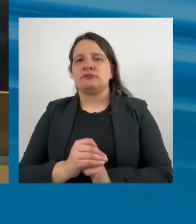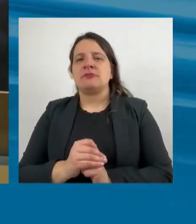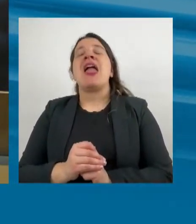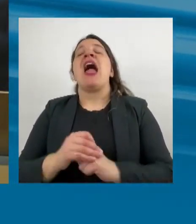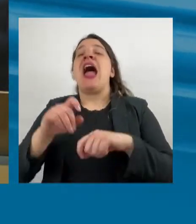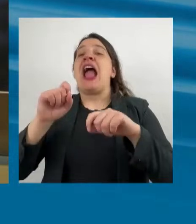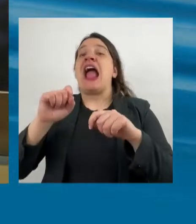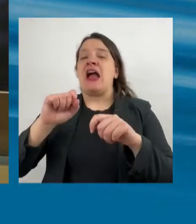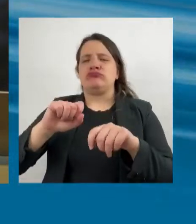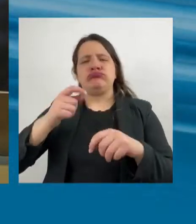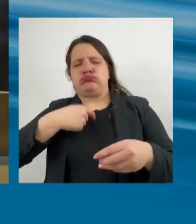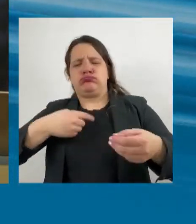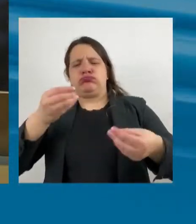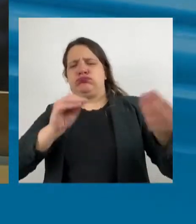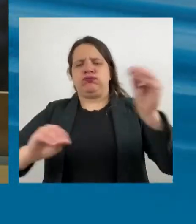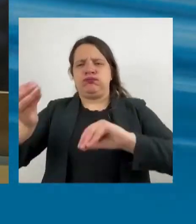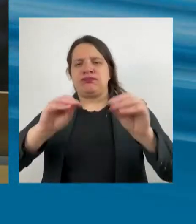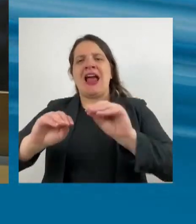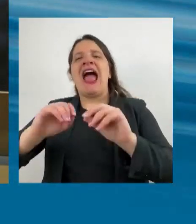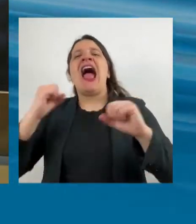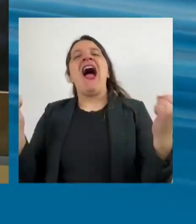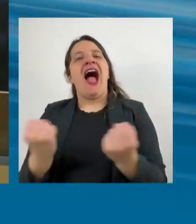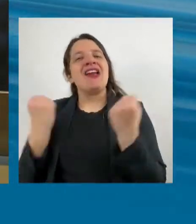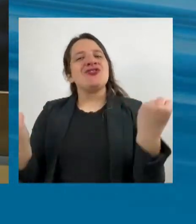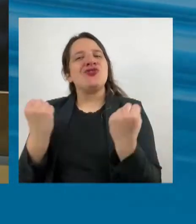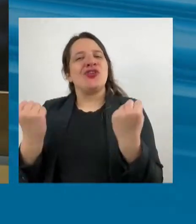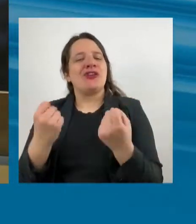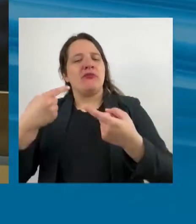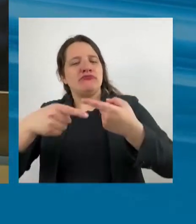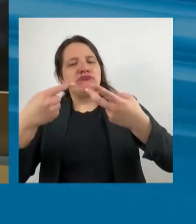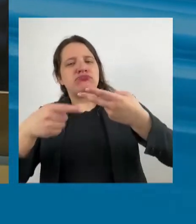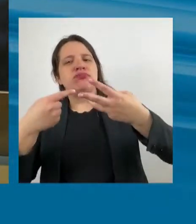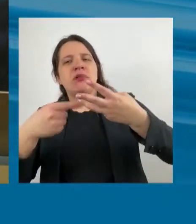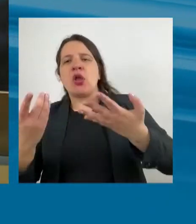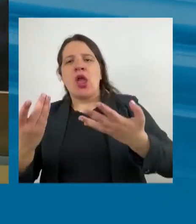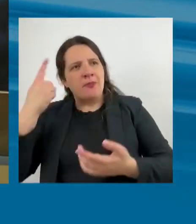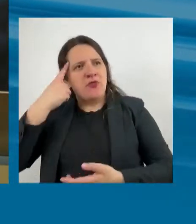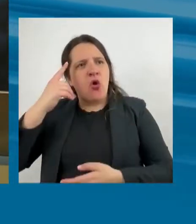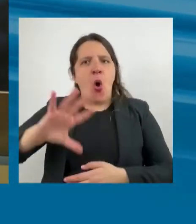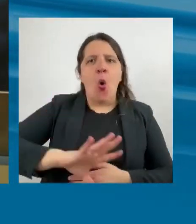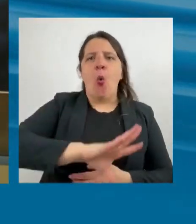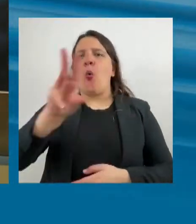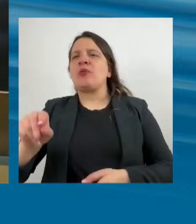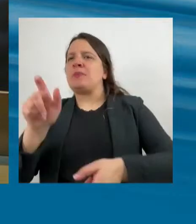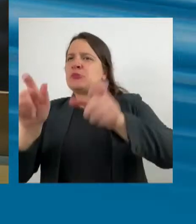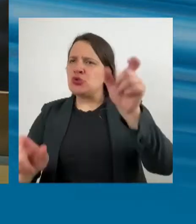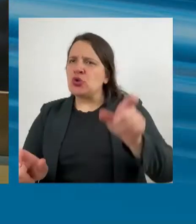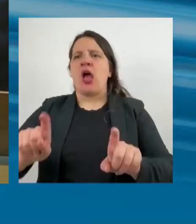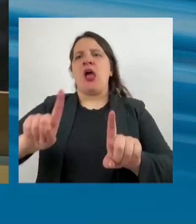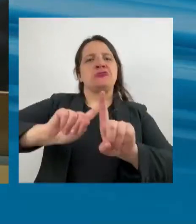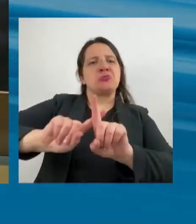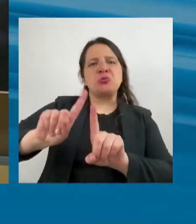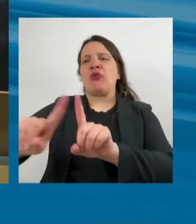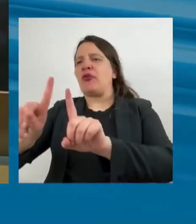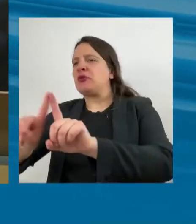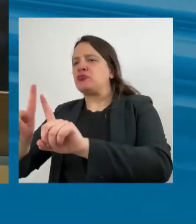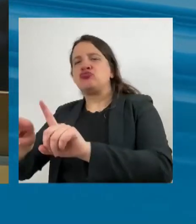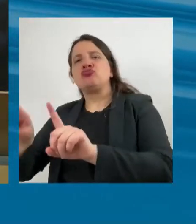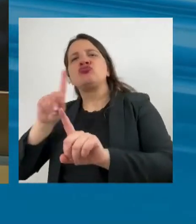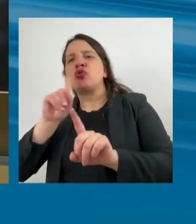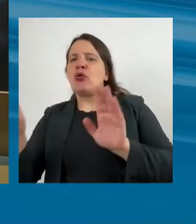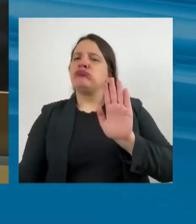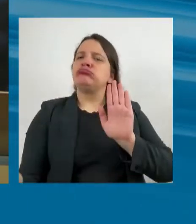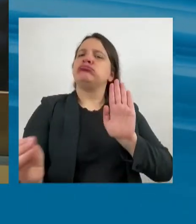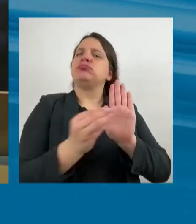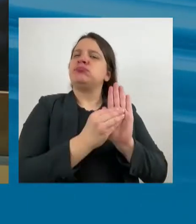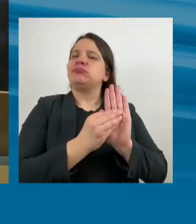to develop affirmative action within the principle of universality, taking